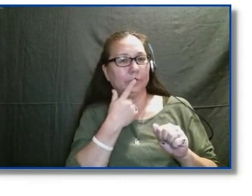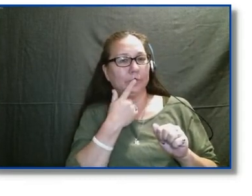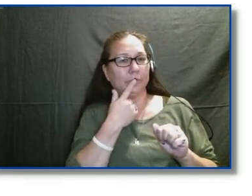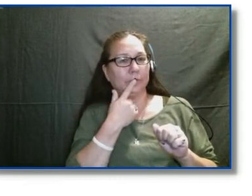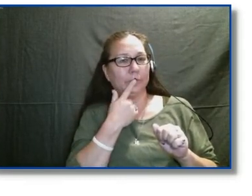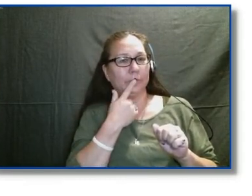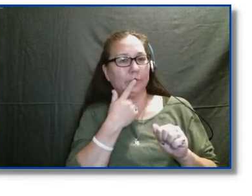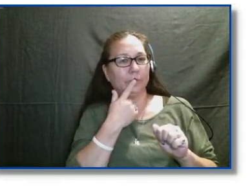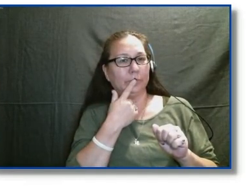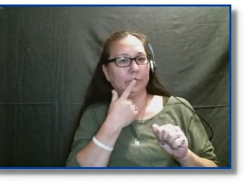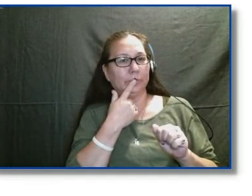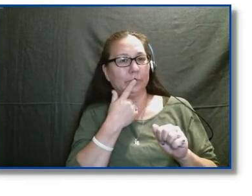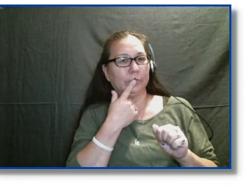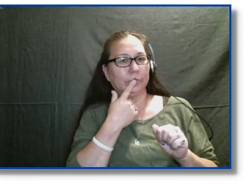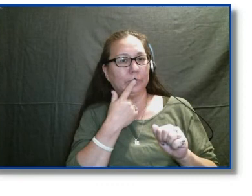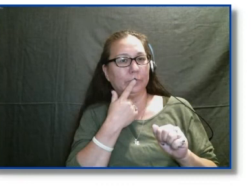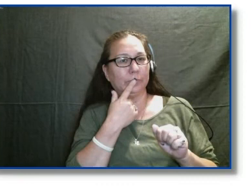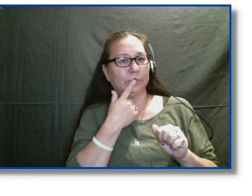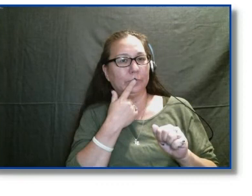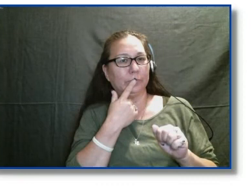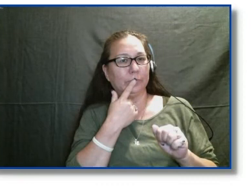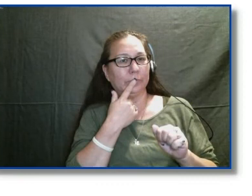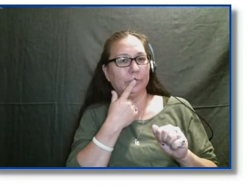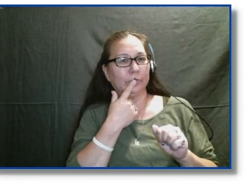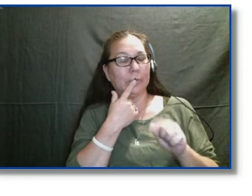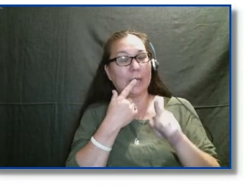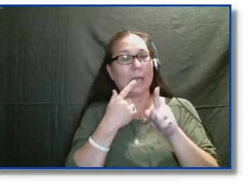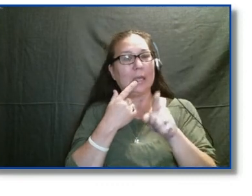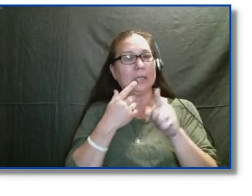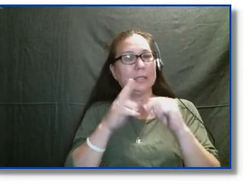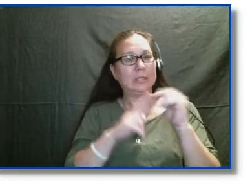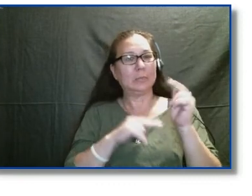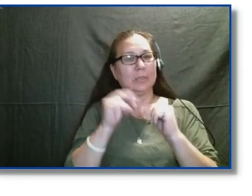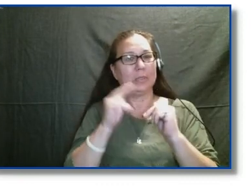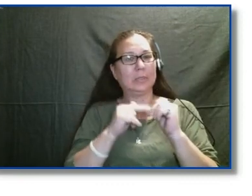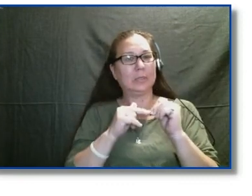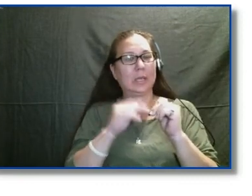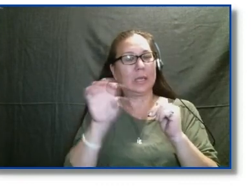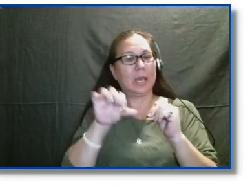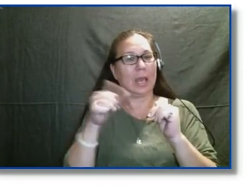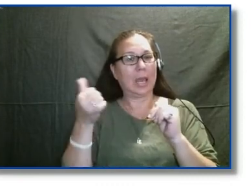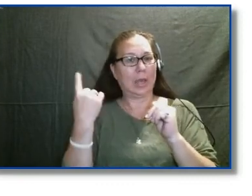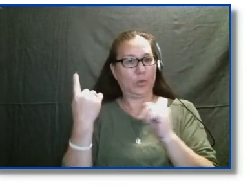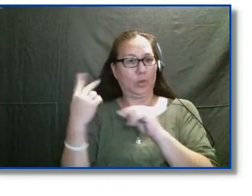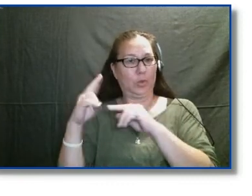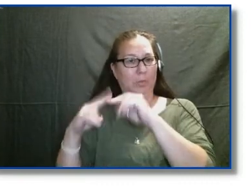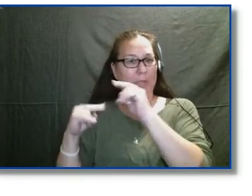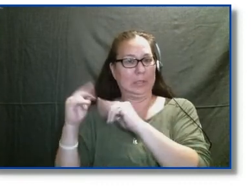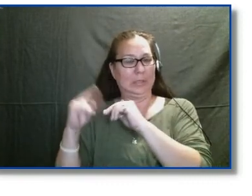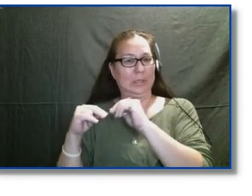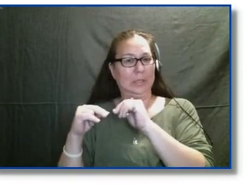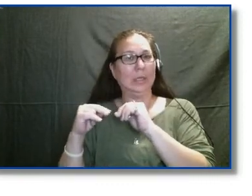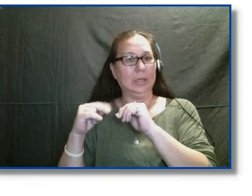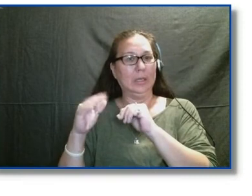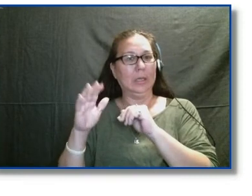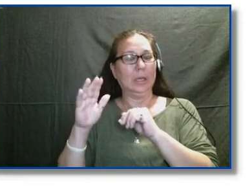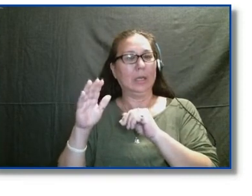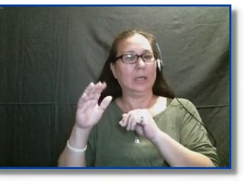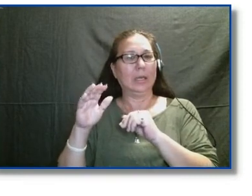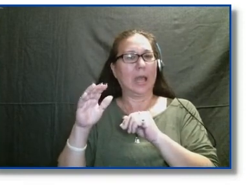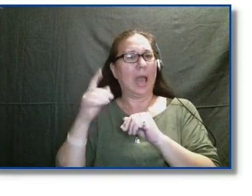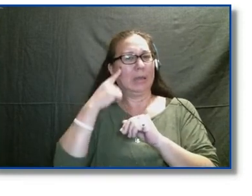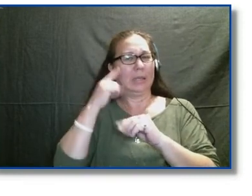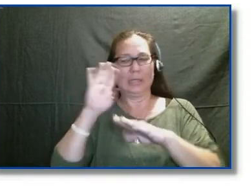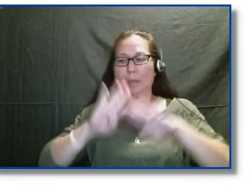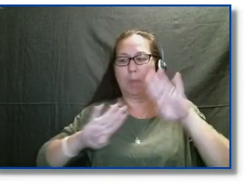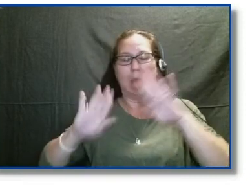this is the one on this building, and this is the one on the other building, which is the biology and tech building.